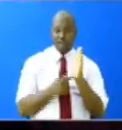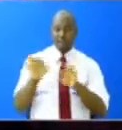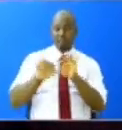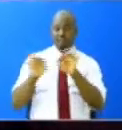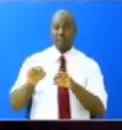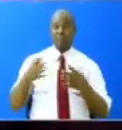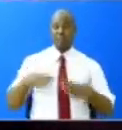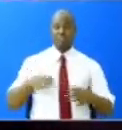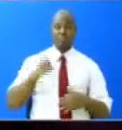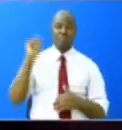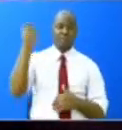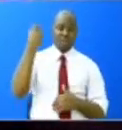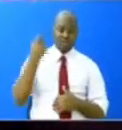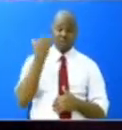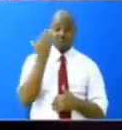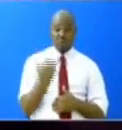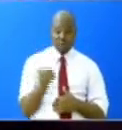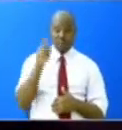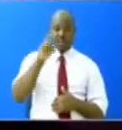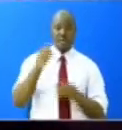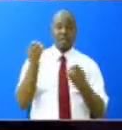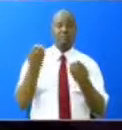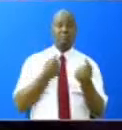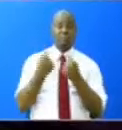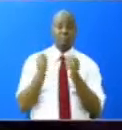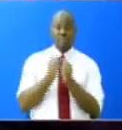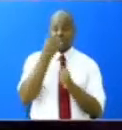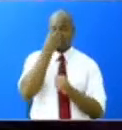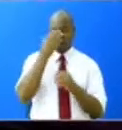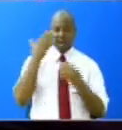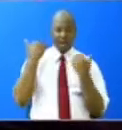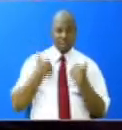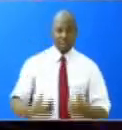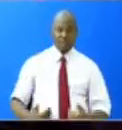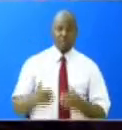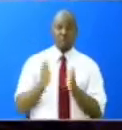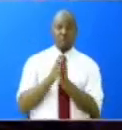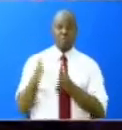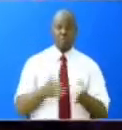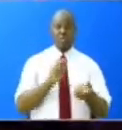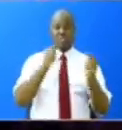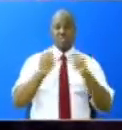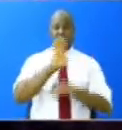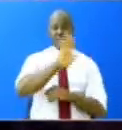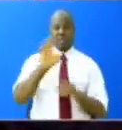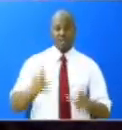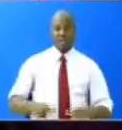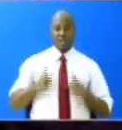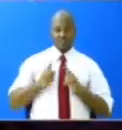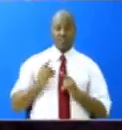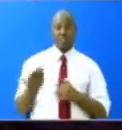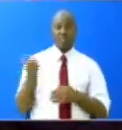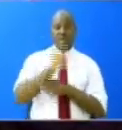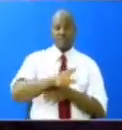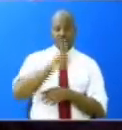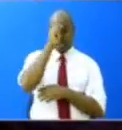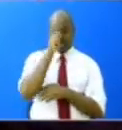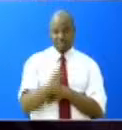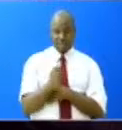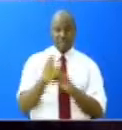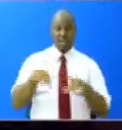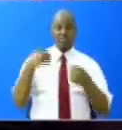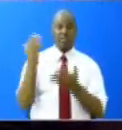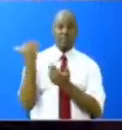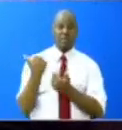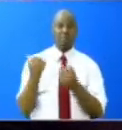explaining to the people of Kenya why they should give Dr. William Ruto and I a chance to change their lives, to restore their dignity, to give them